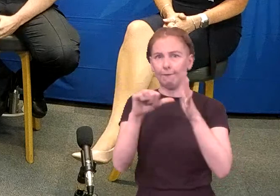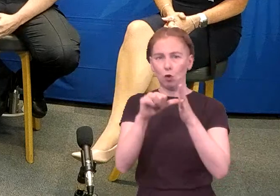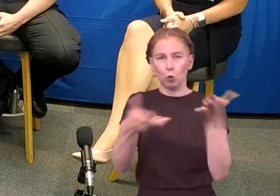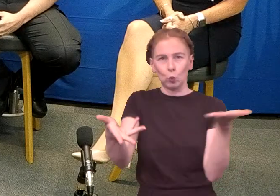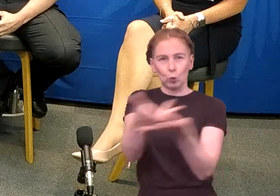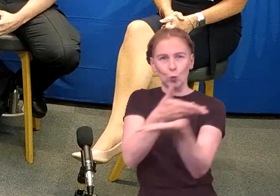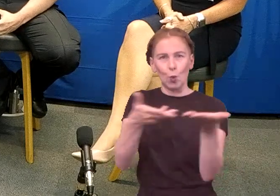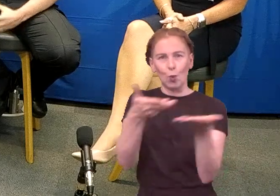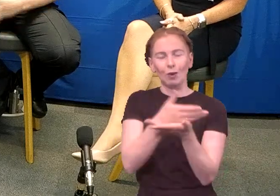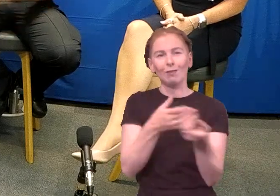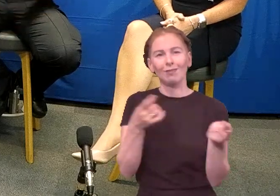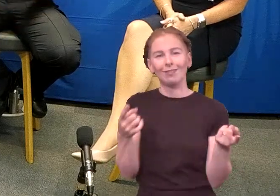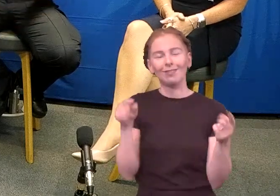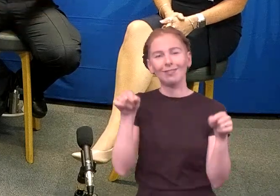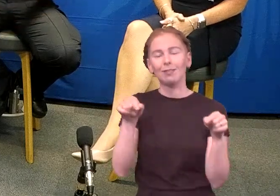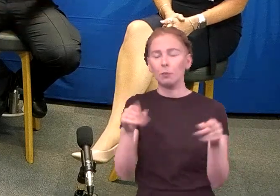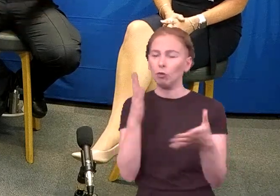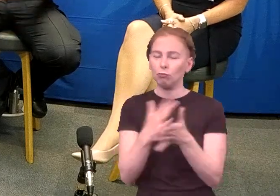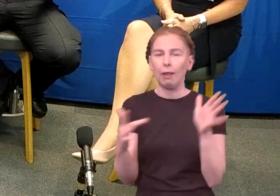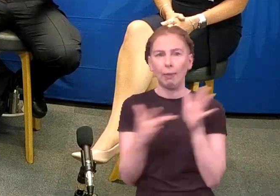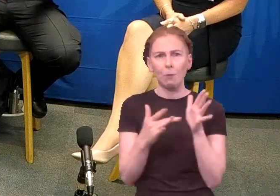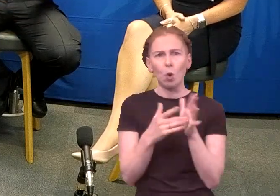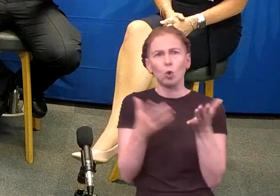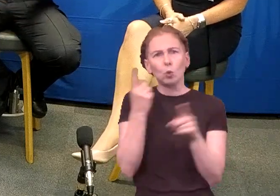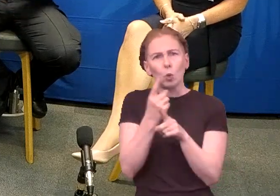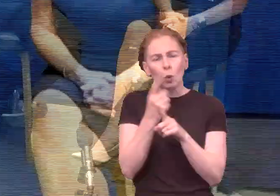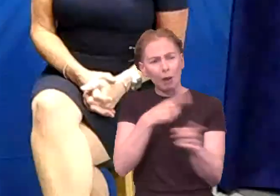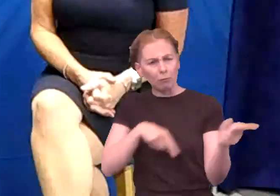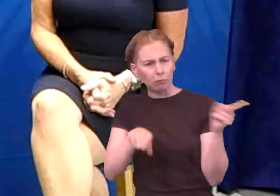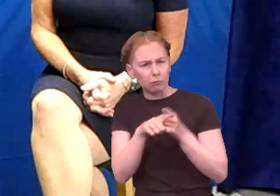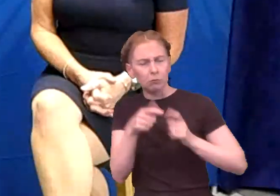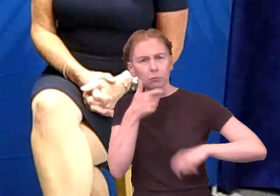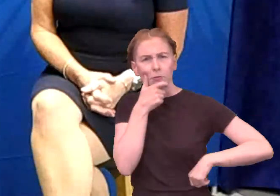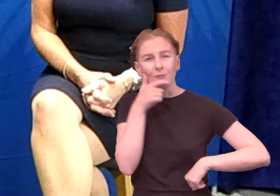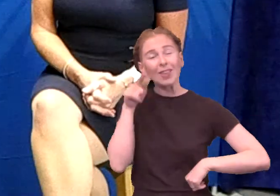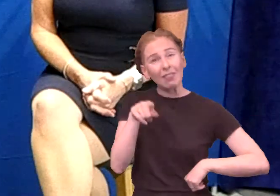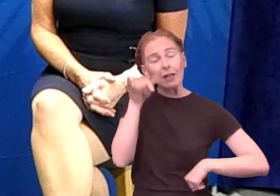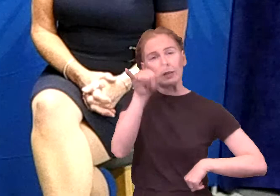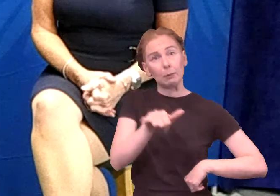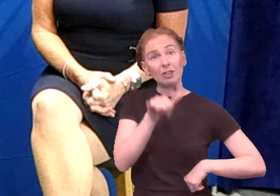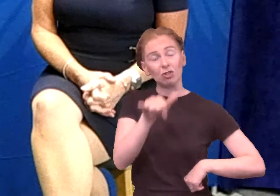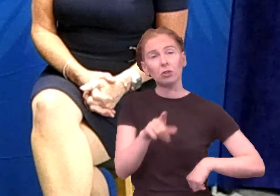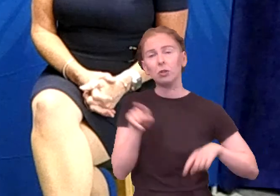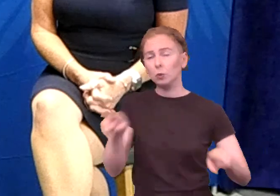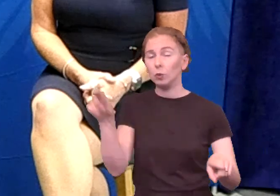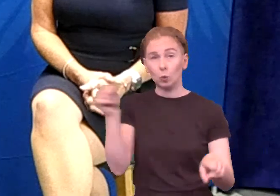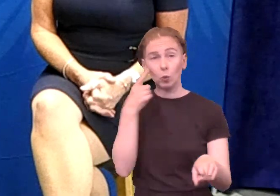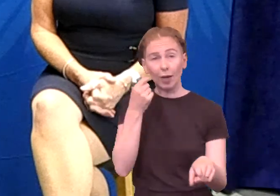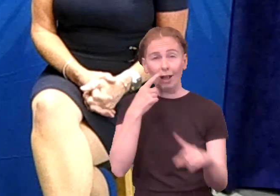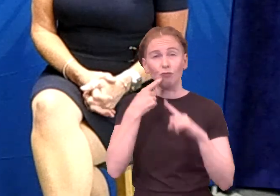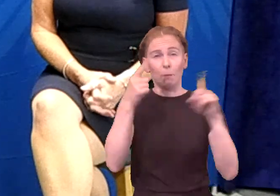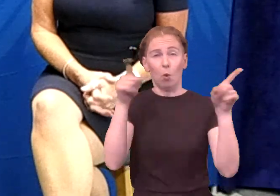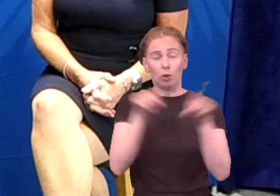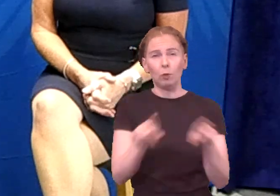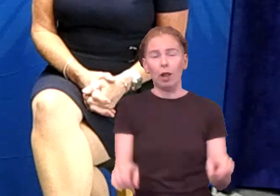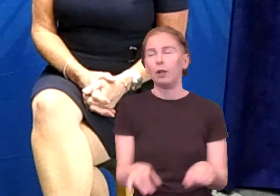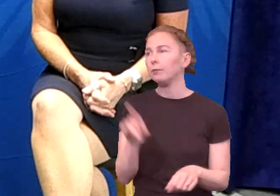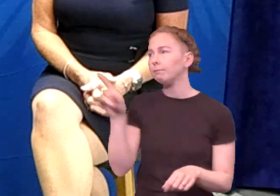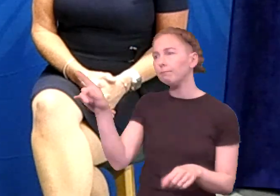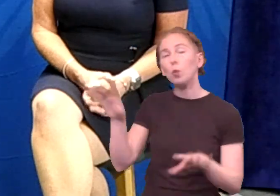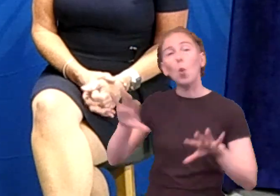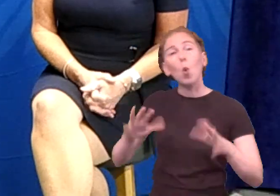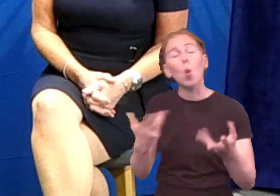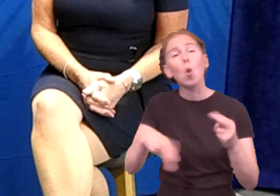on the kind of the county lines things that we discussed, it could just be as simple as young people walking around an area looking unfamiliar, looking